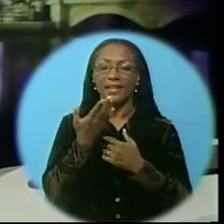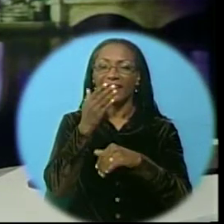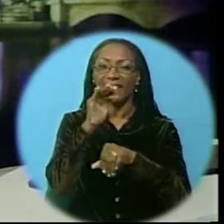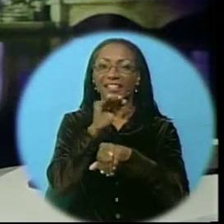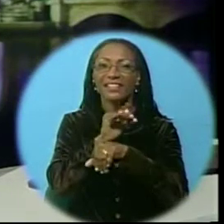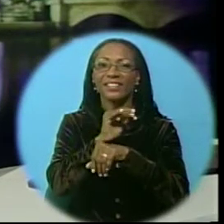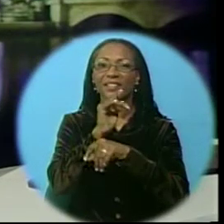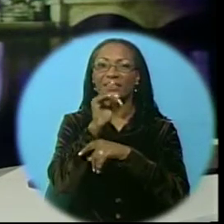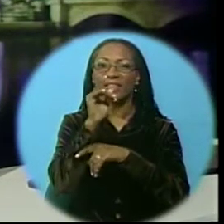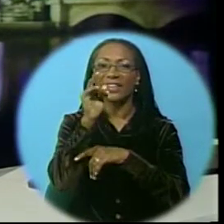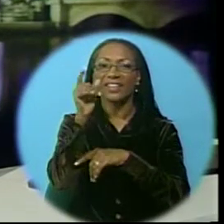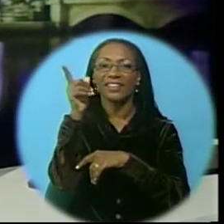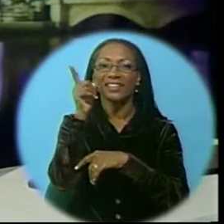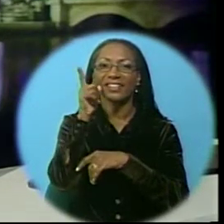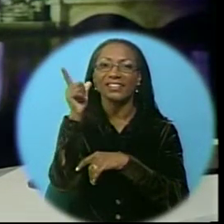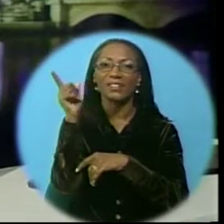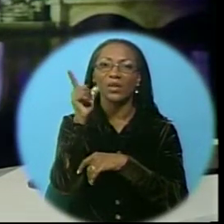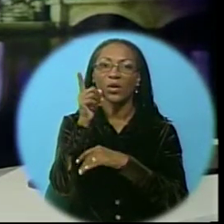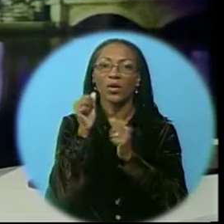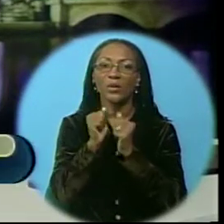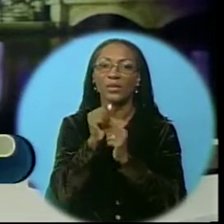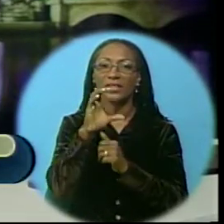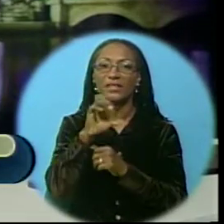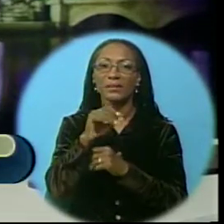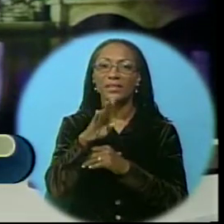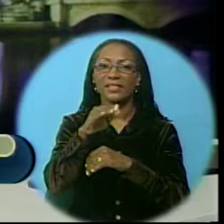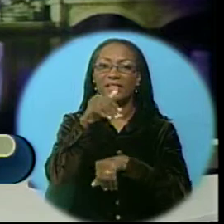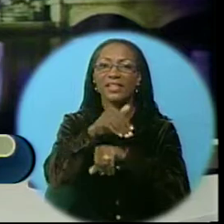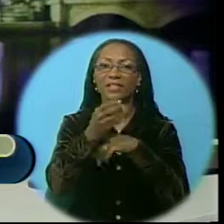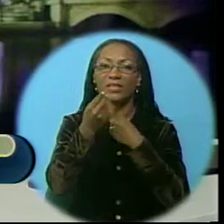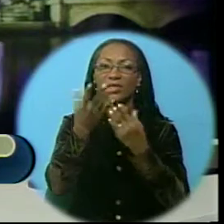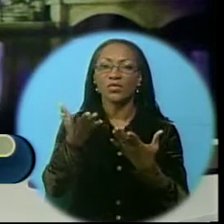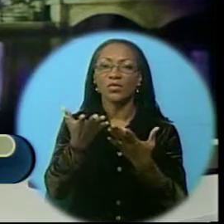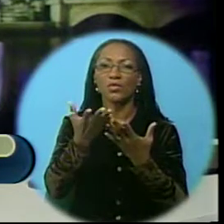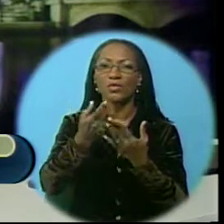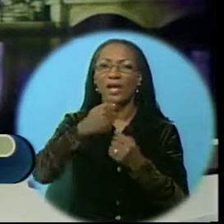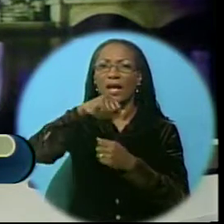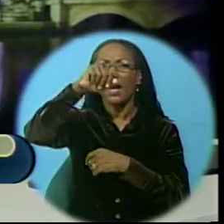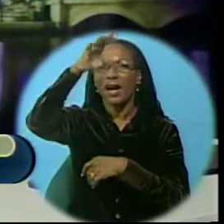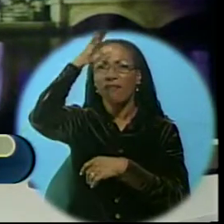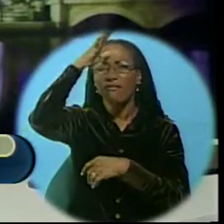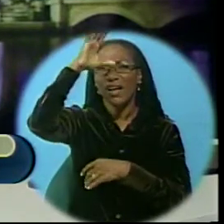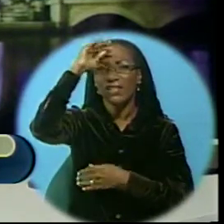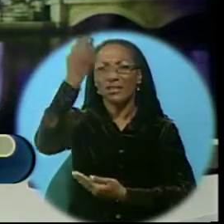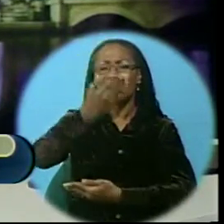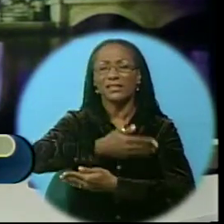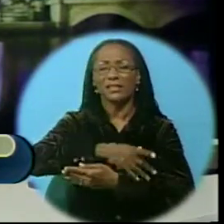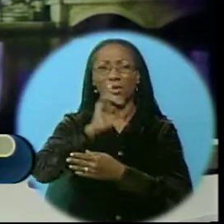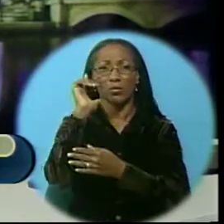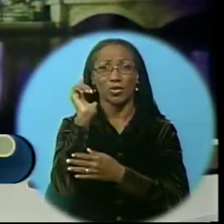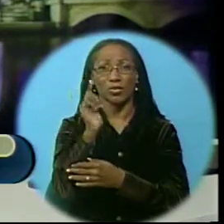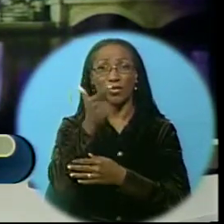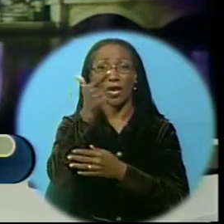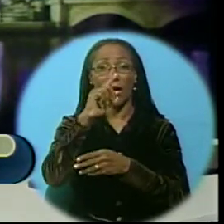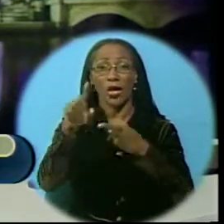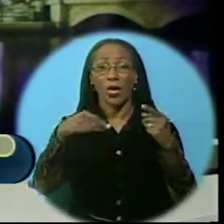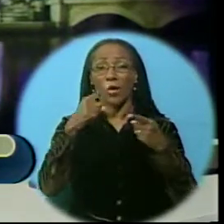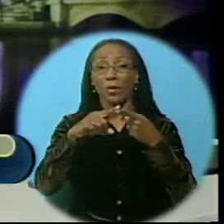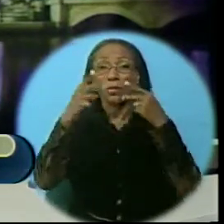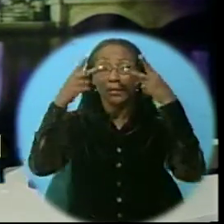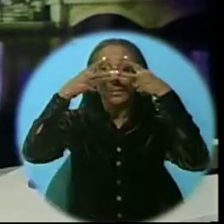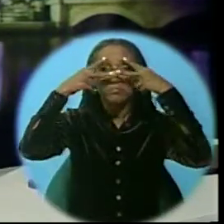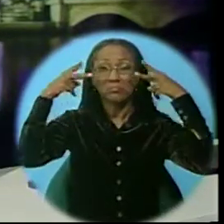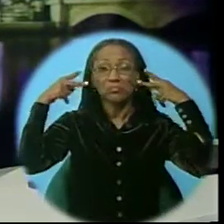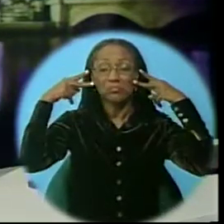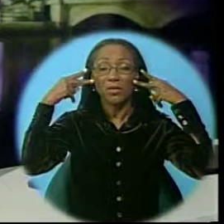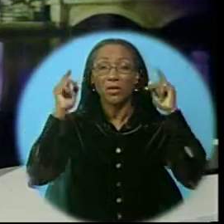And a very good evening to you. I'm Lisa Lord with the CBC Evening News, and our top story tonight. A father and son were shot when a gunman held